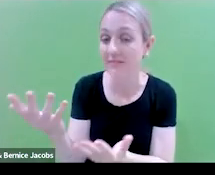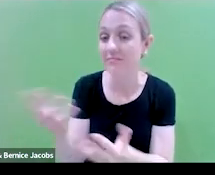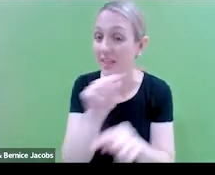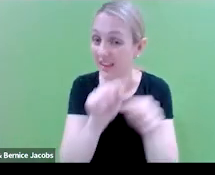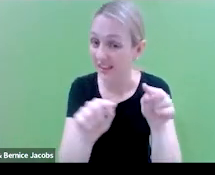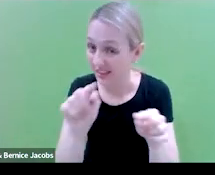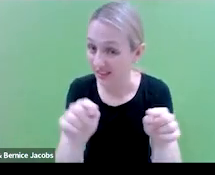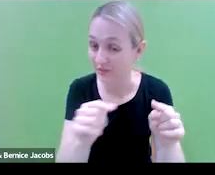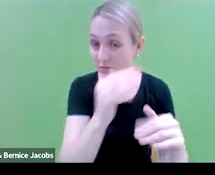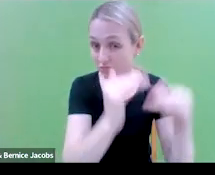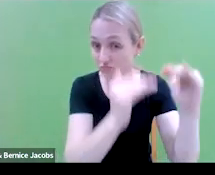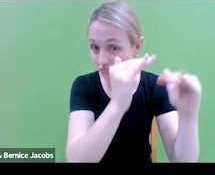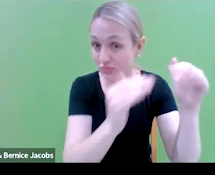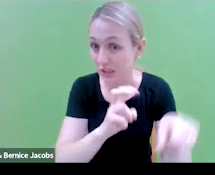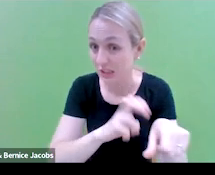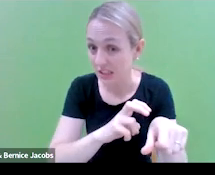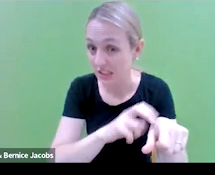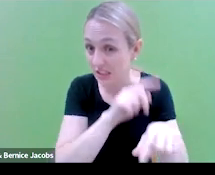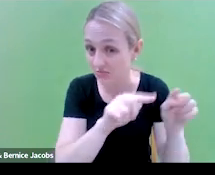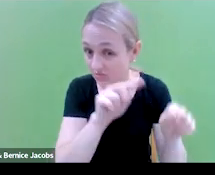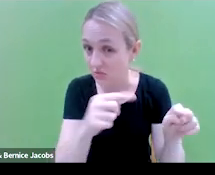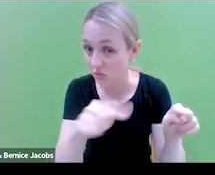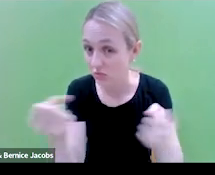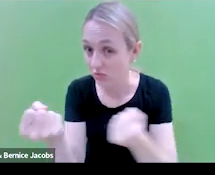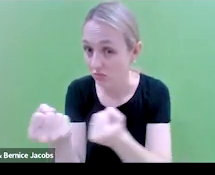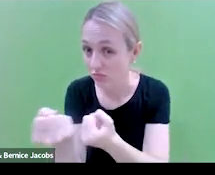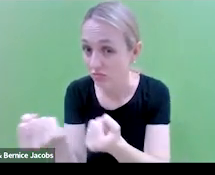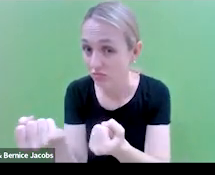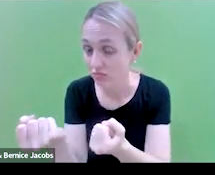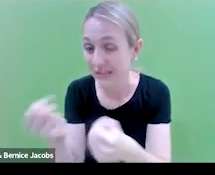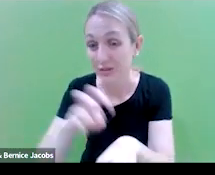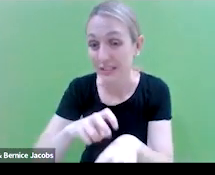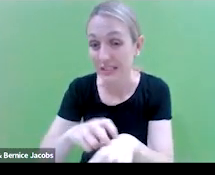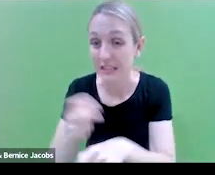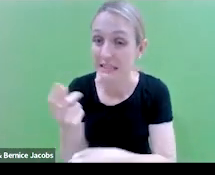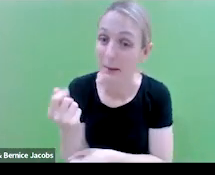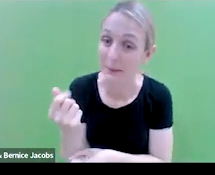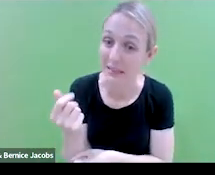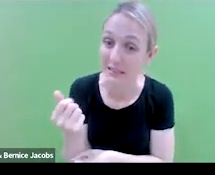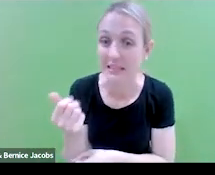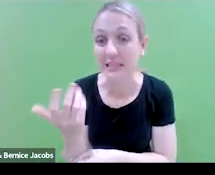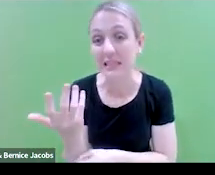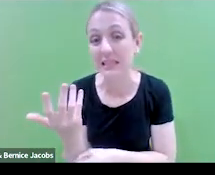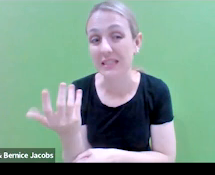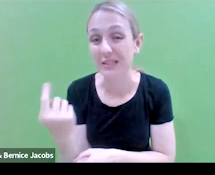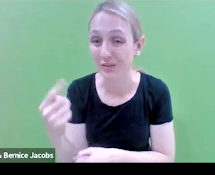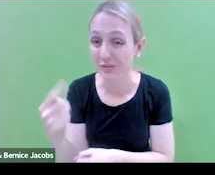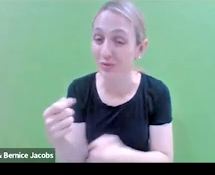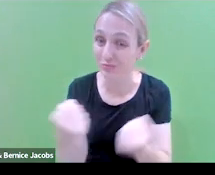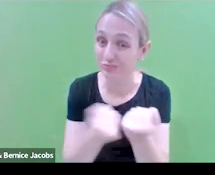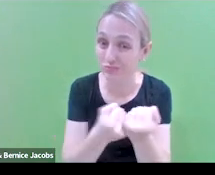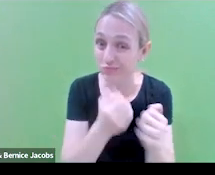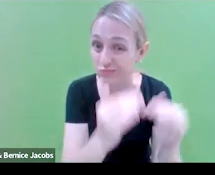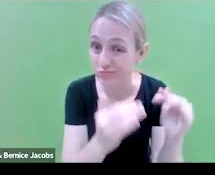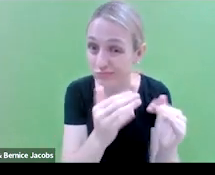put in place, which means there's a lot of funding that needs to go into both at the individual level of